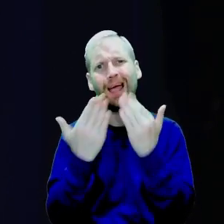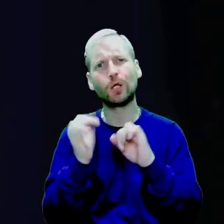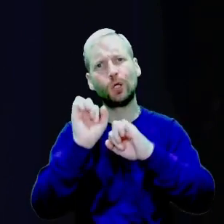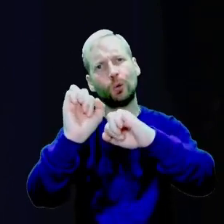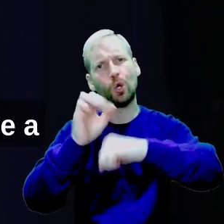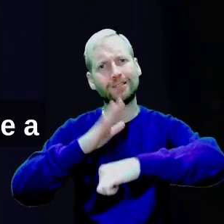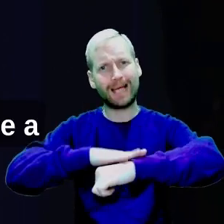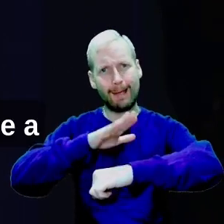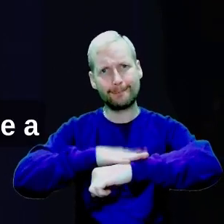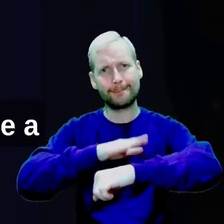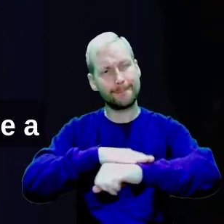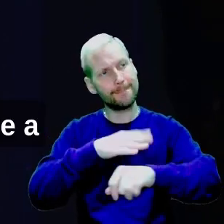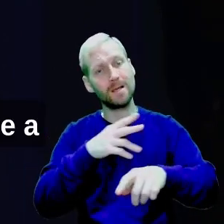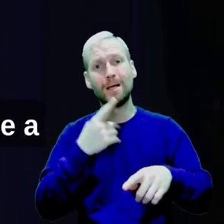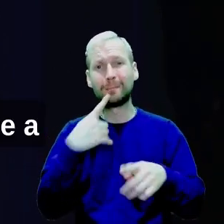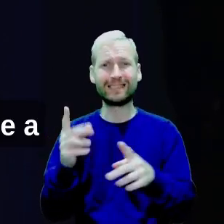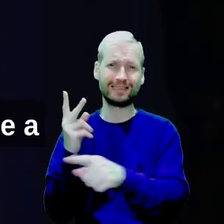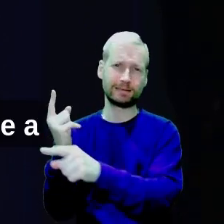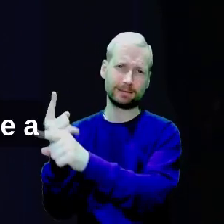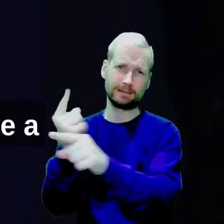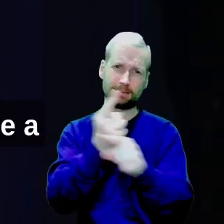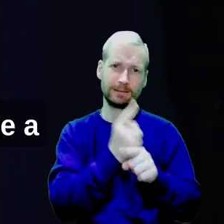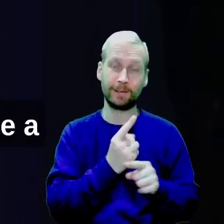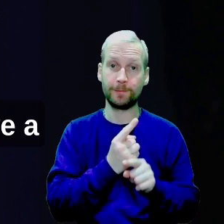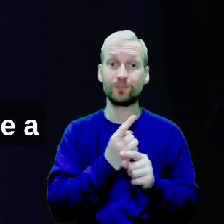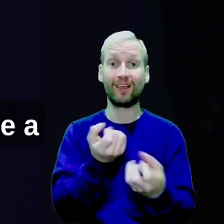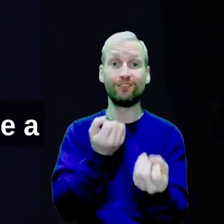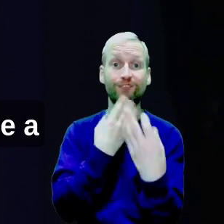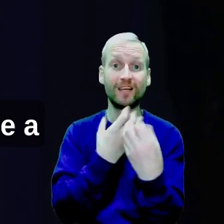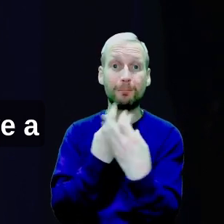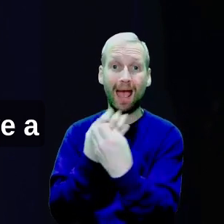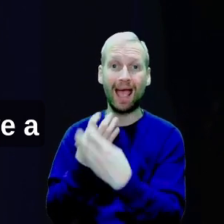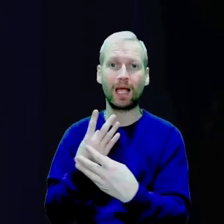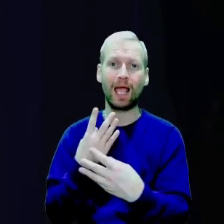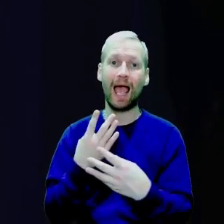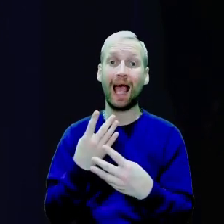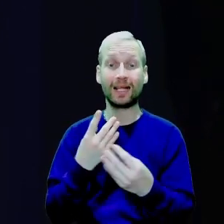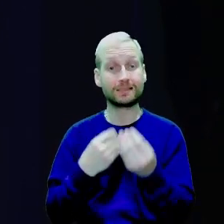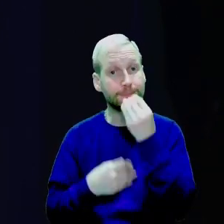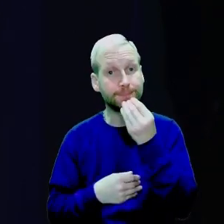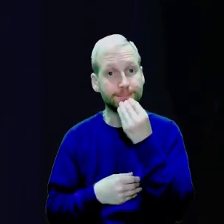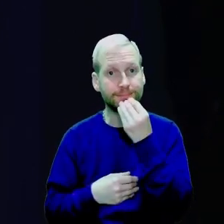time. Please get together, share your feedback, and have a bite to